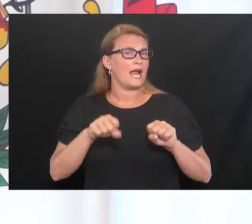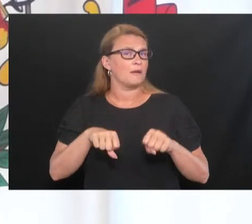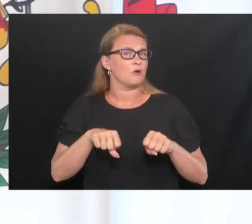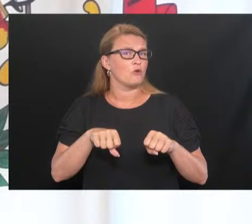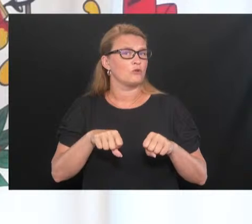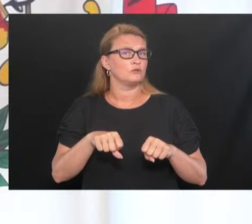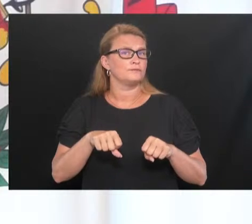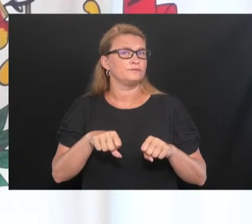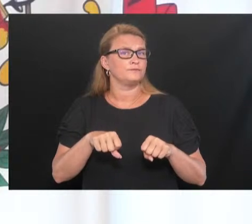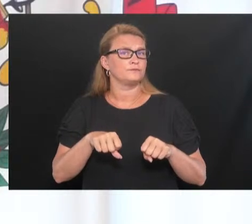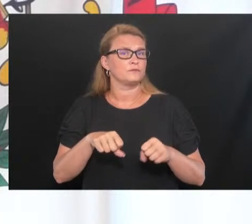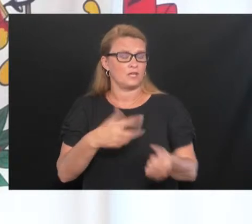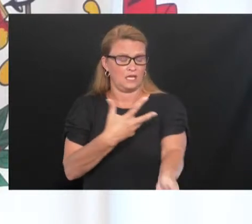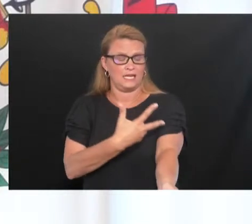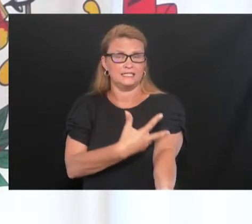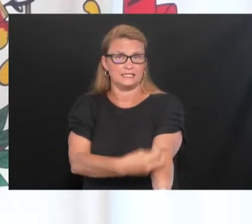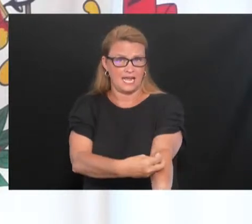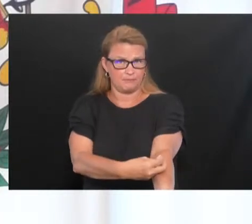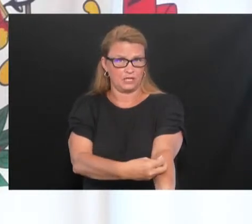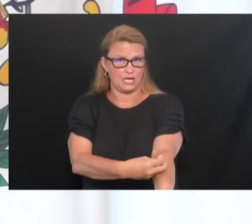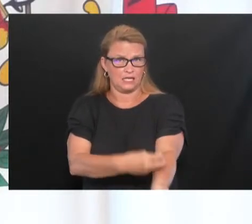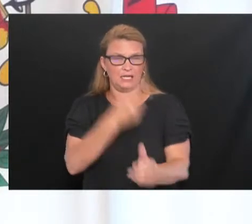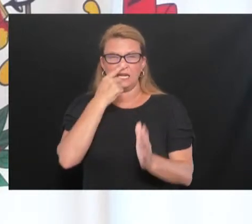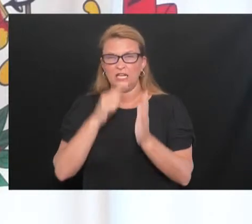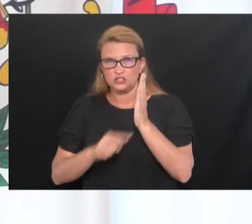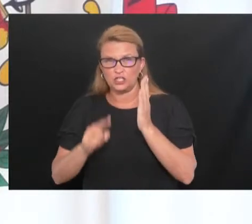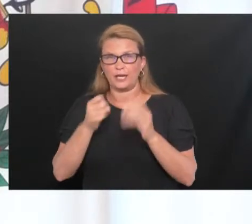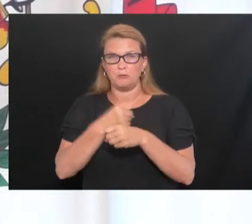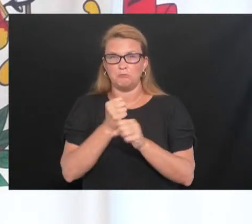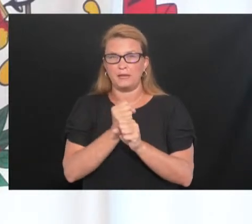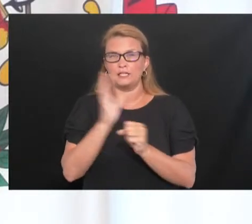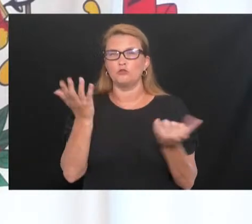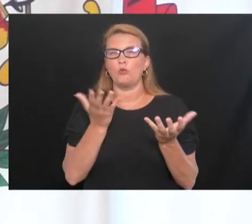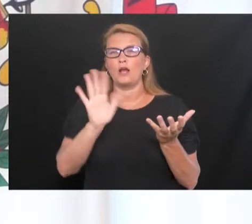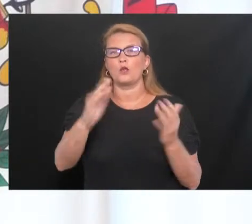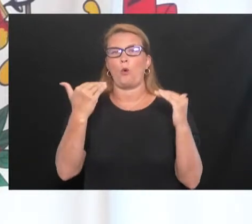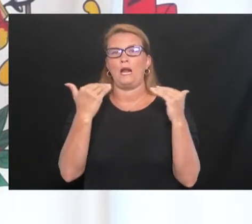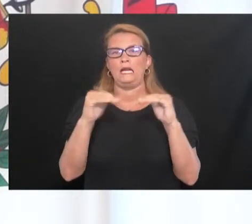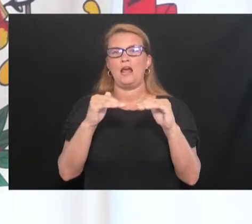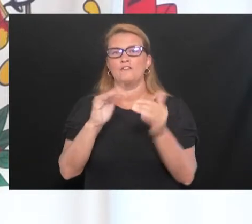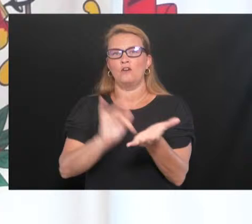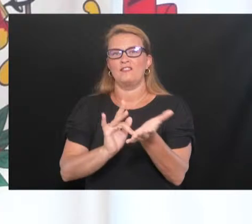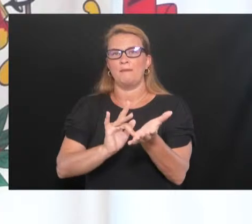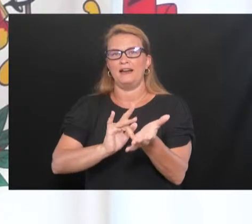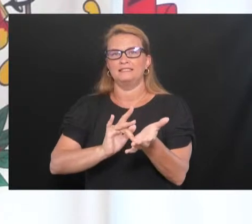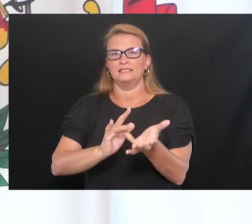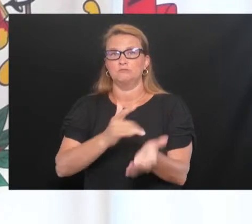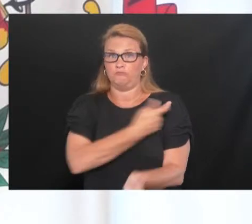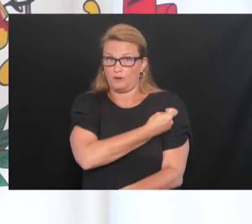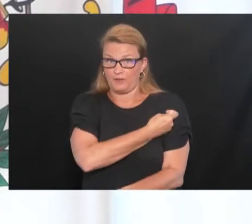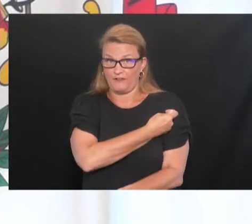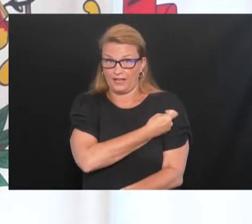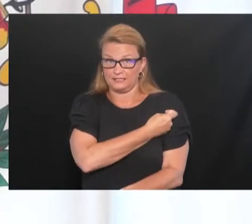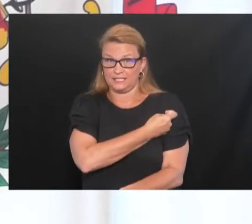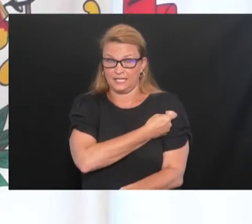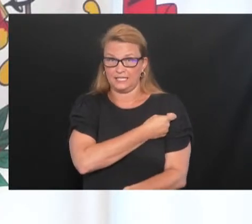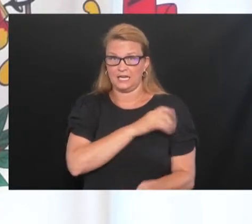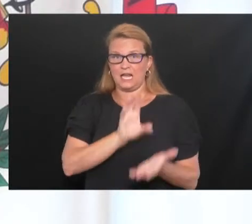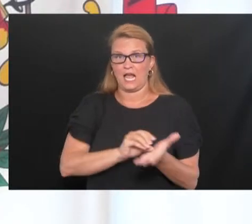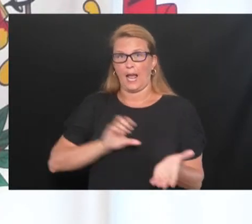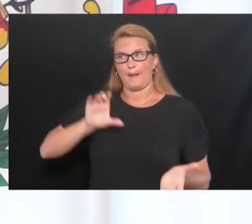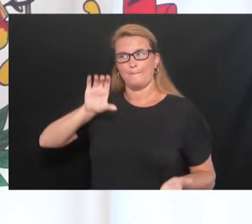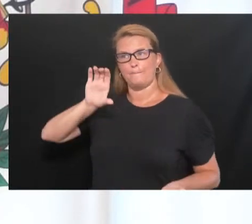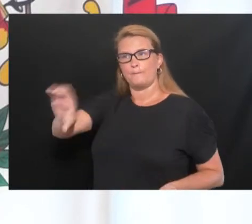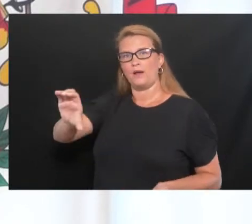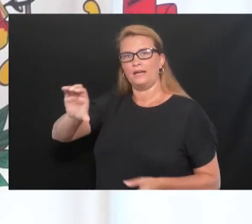to draw blood, check your antibody levels, and then, compile data. And that data